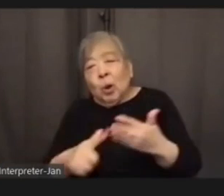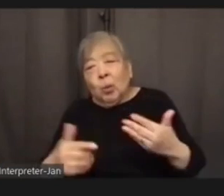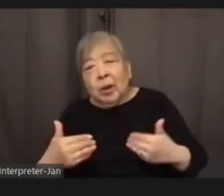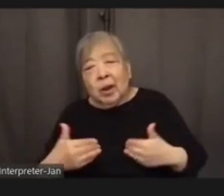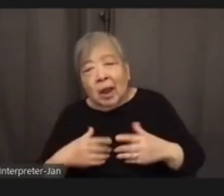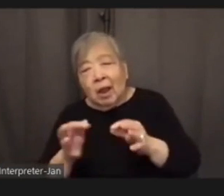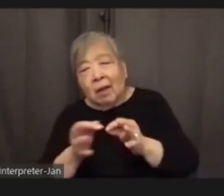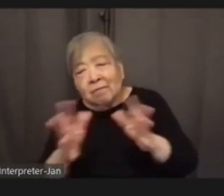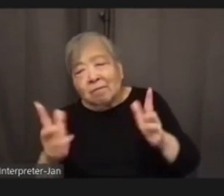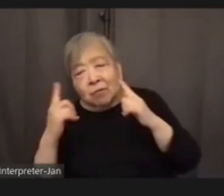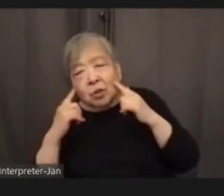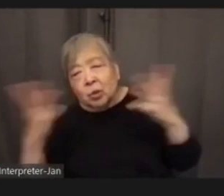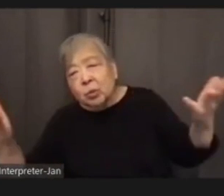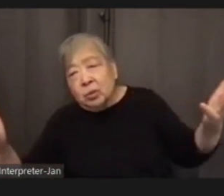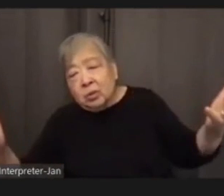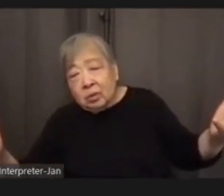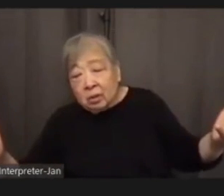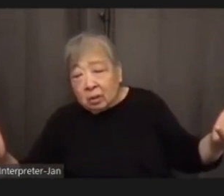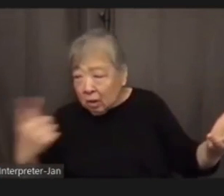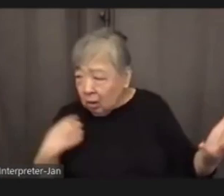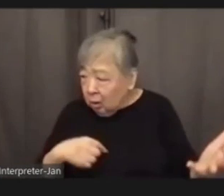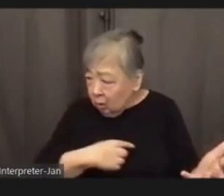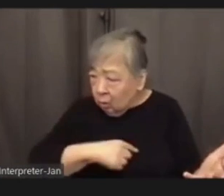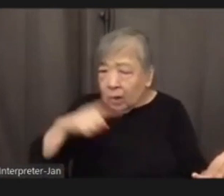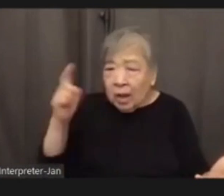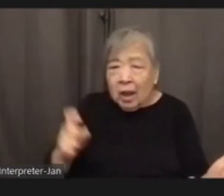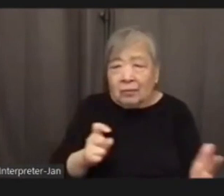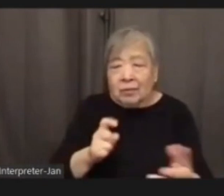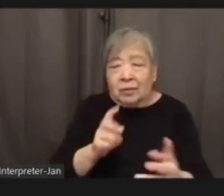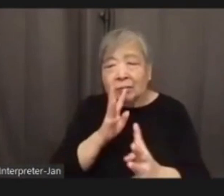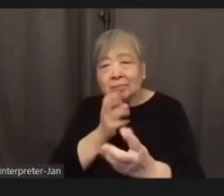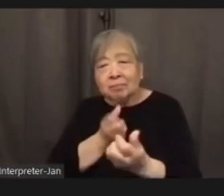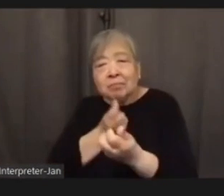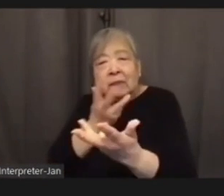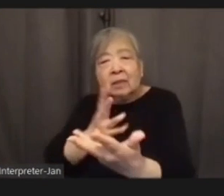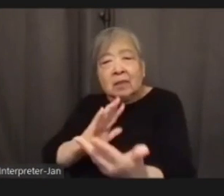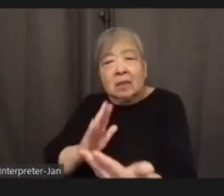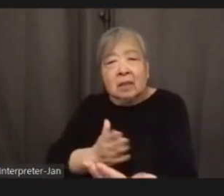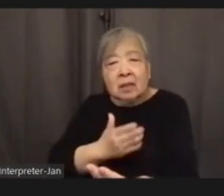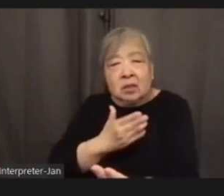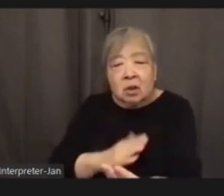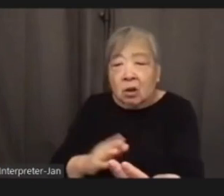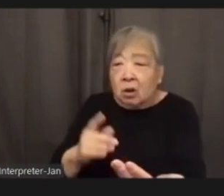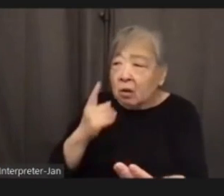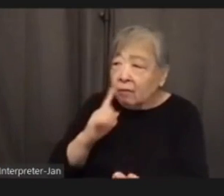We've got to sing a song for ourselves.